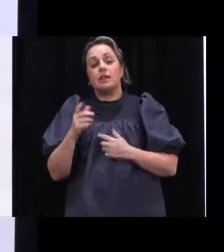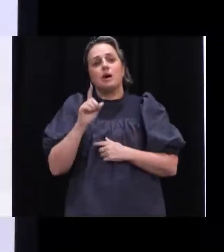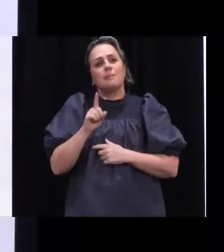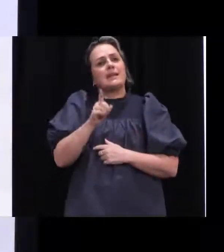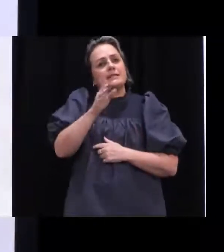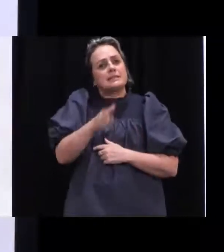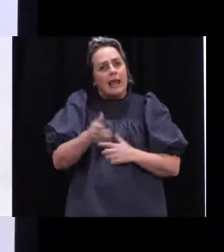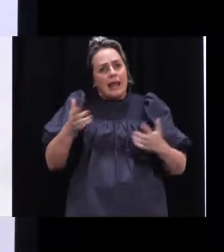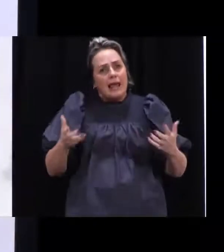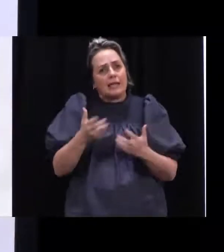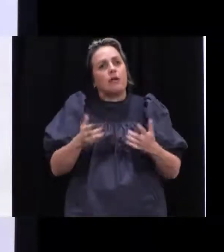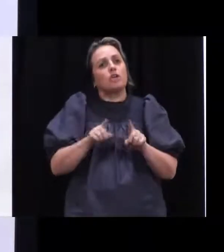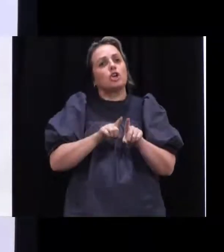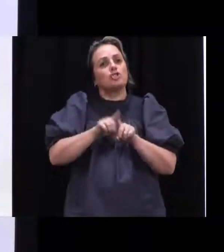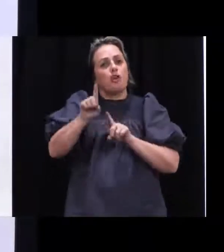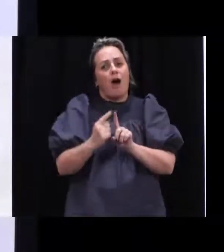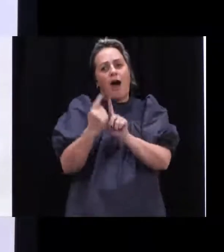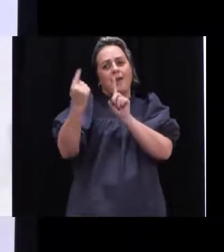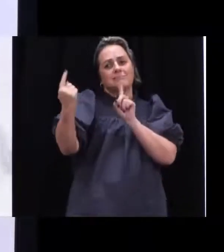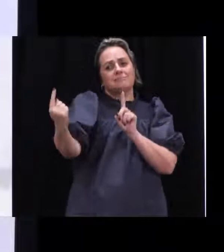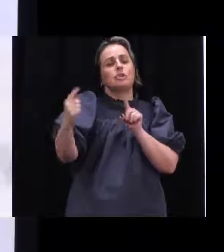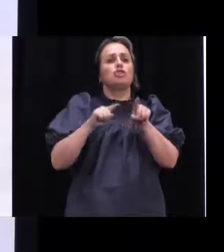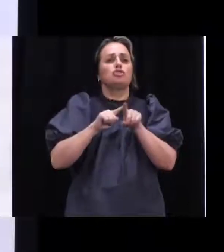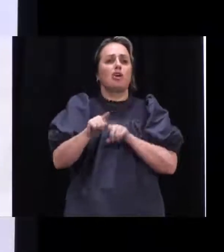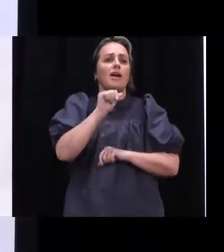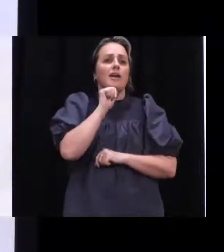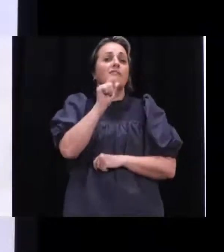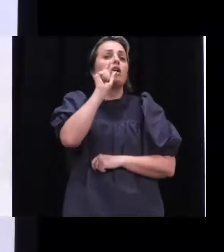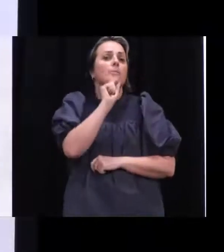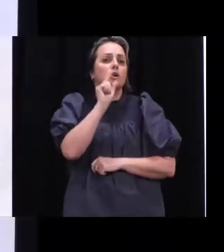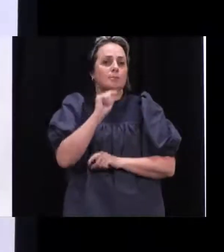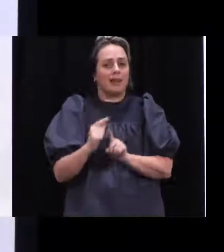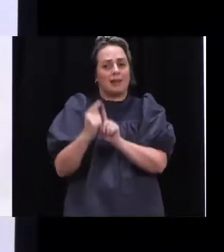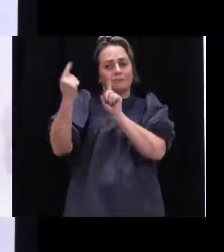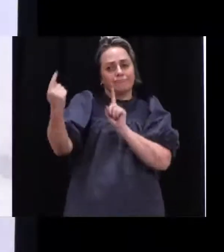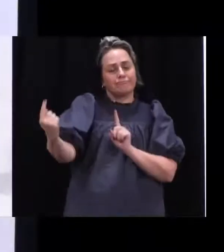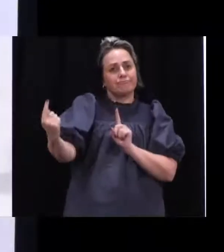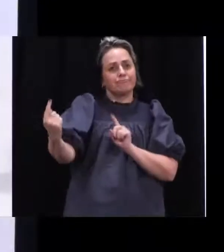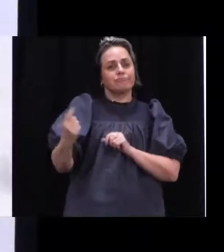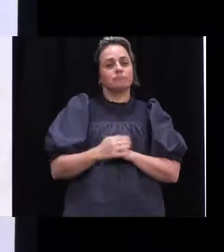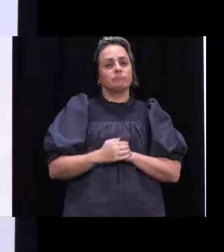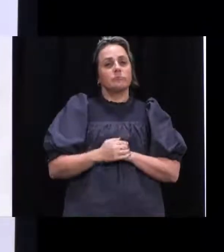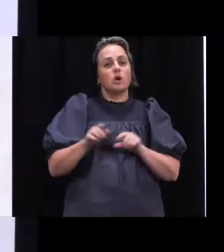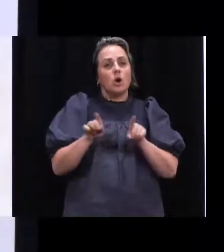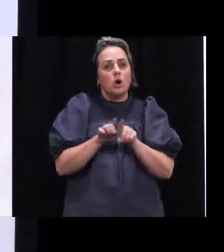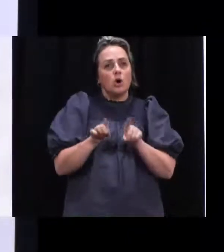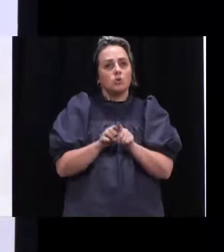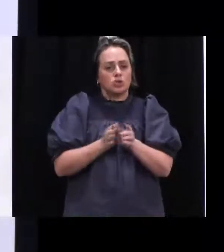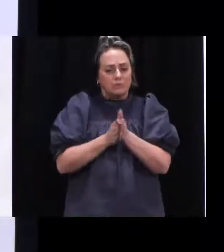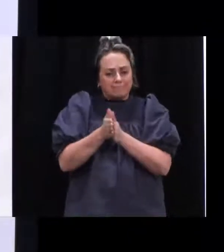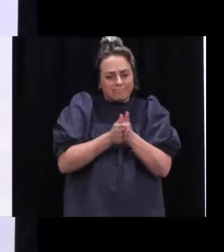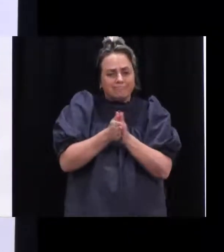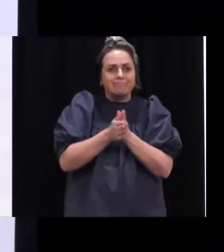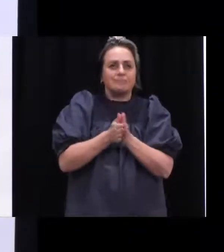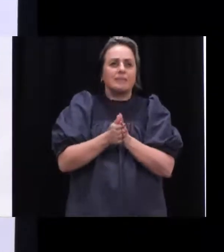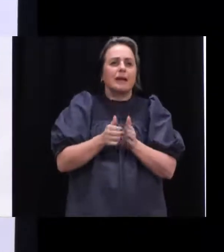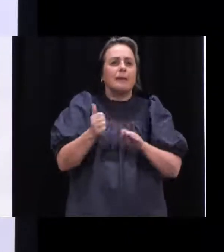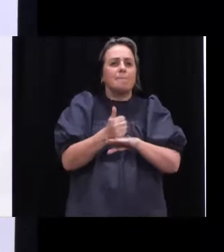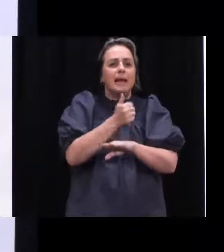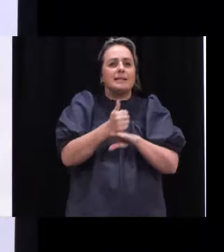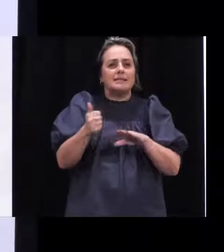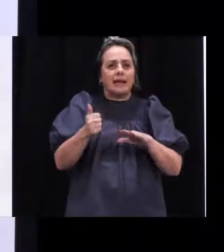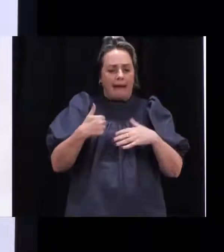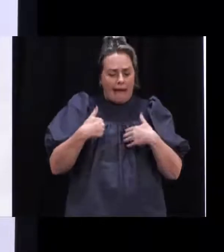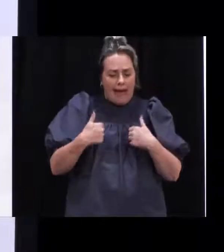to continue trying to keep physical distance wherever possible. Follow basic hygiene measures that we all know can reduce the spread